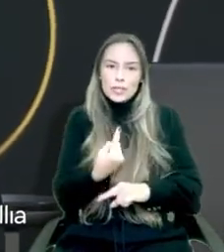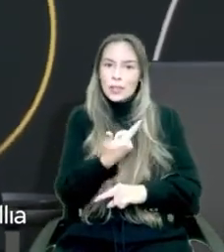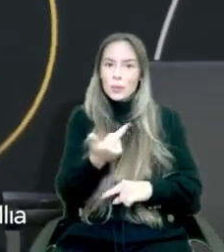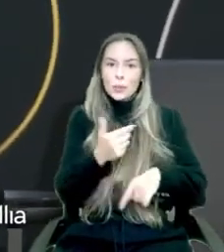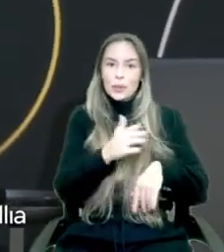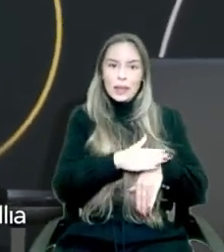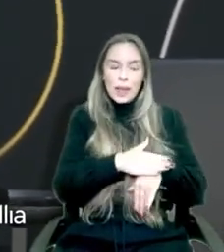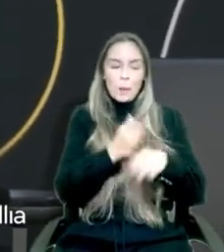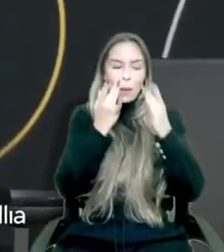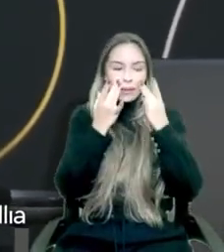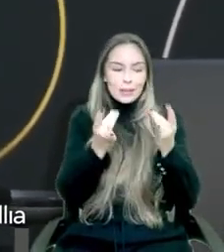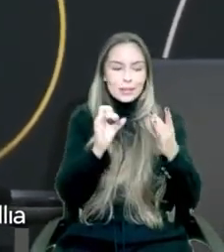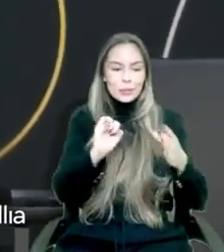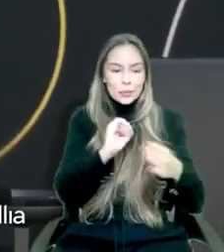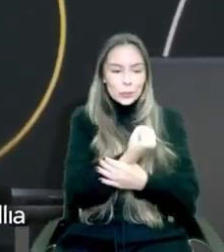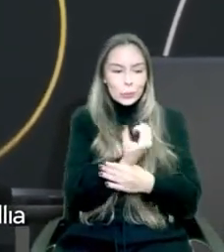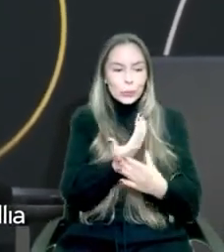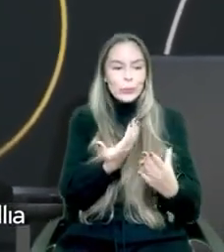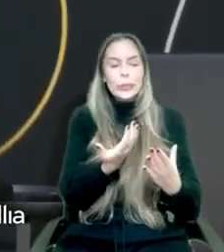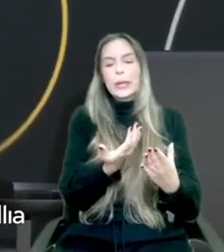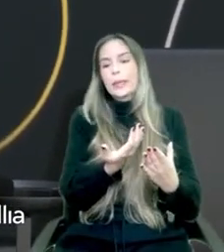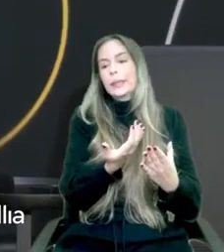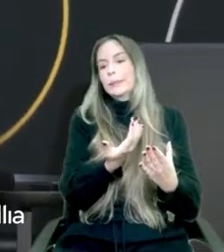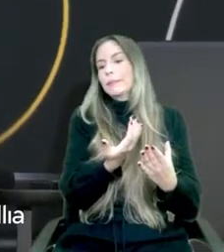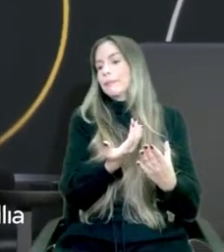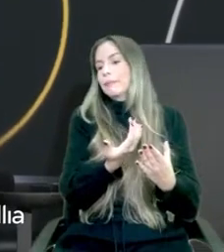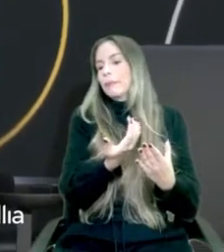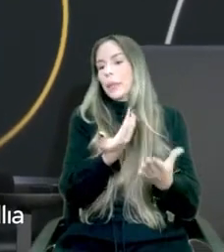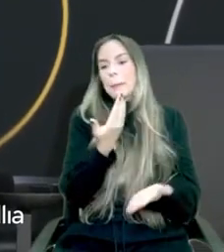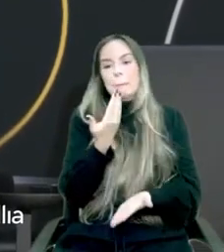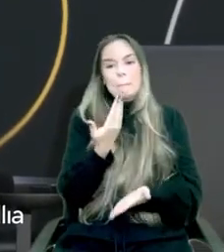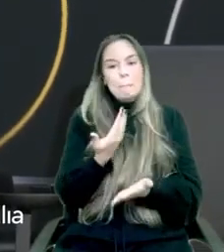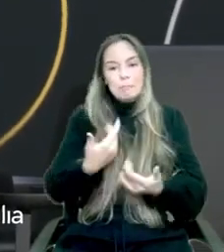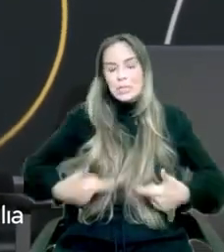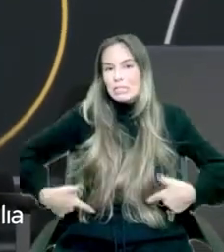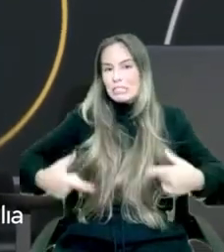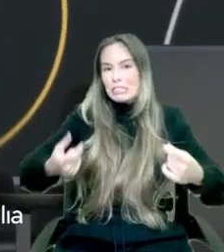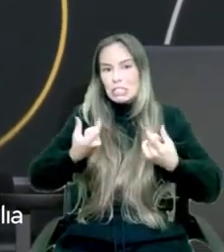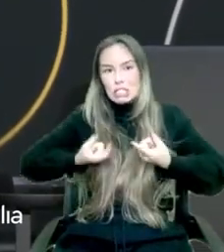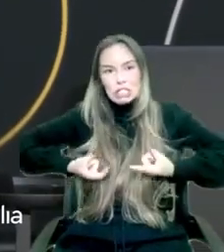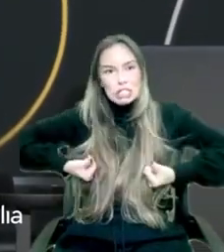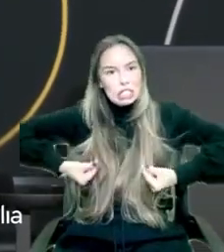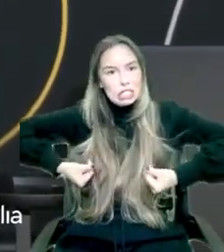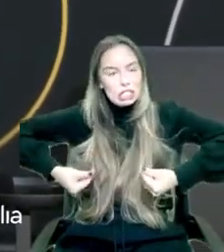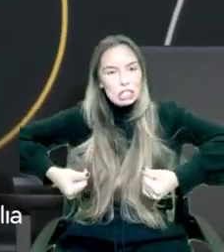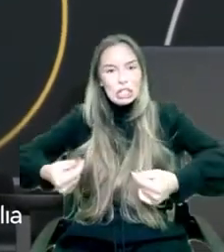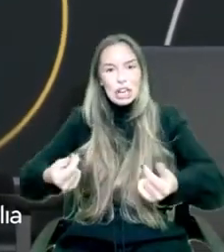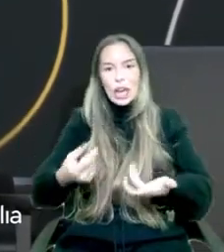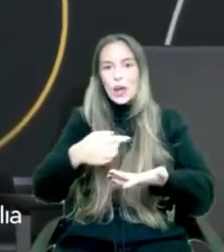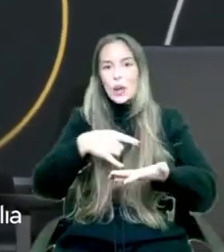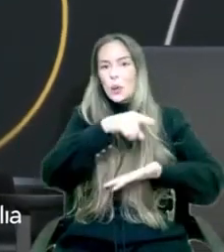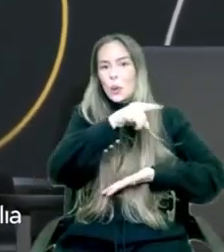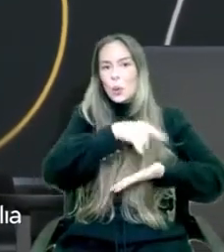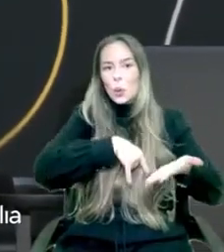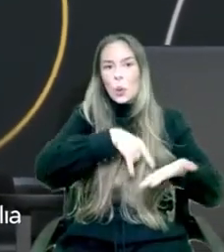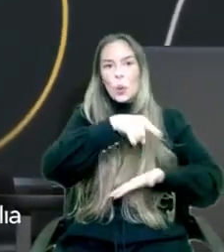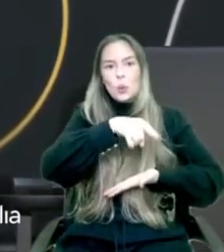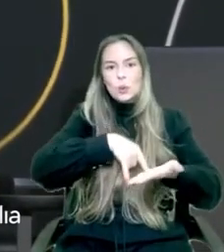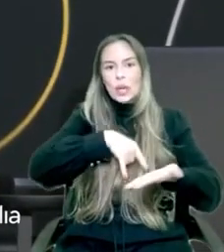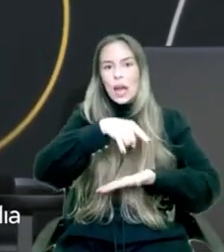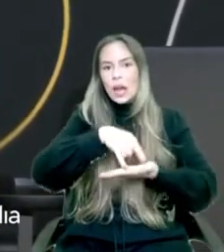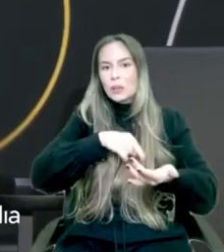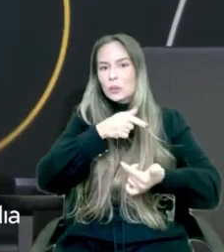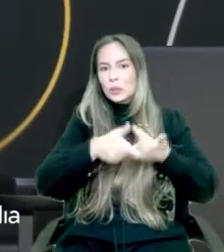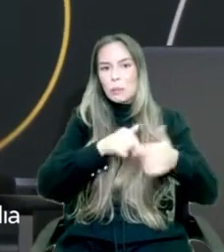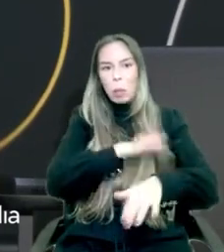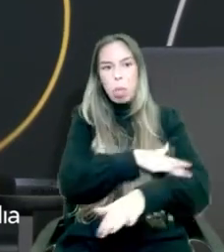security, and we wasted a lot of money, and you know, had contractors working overtime and whatever. Somehow it